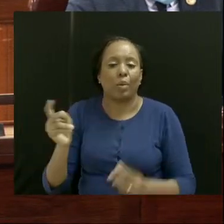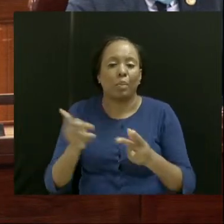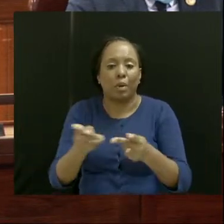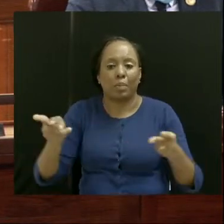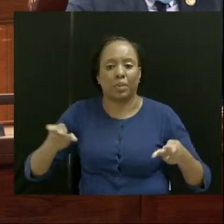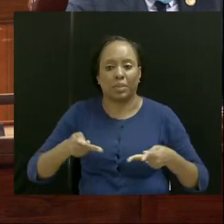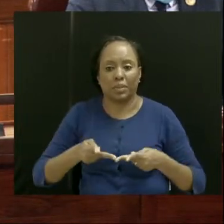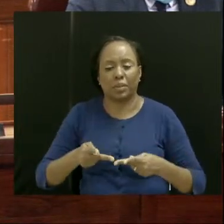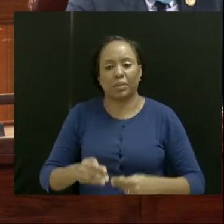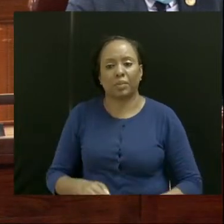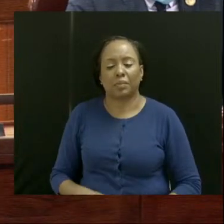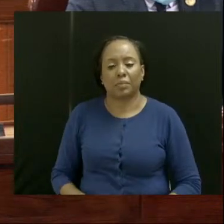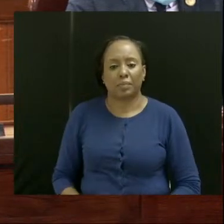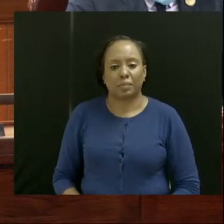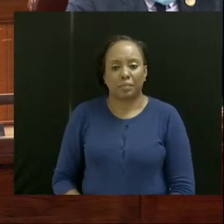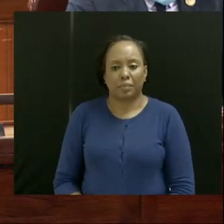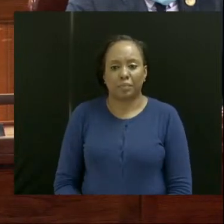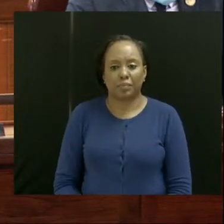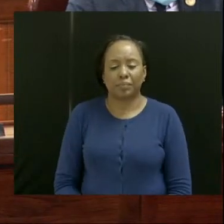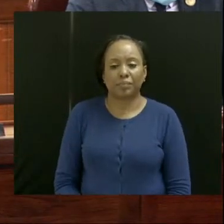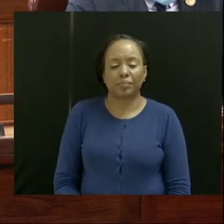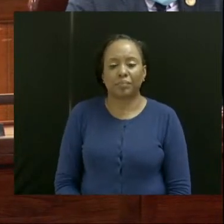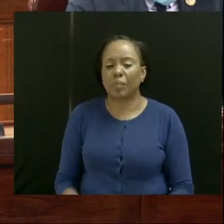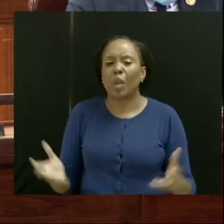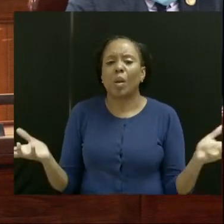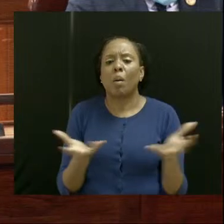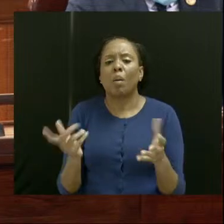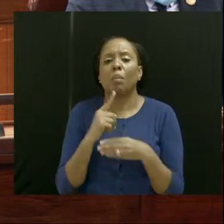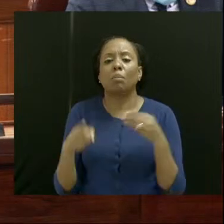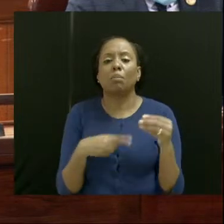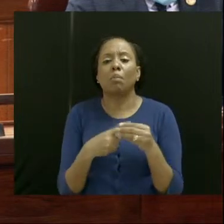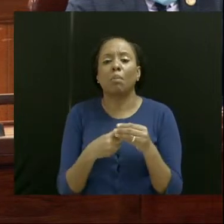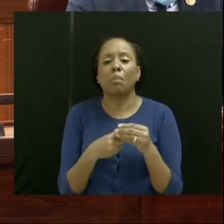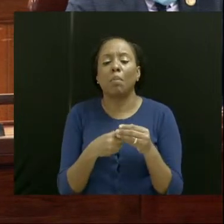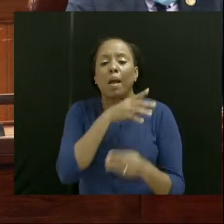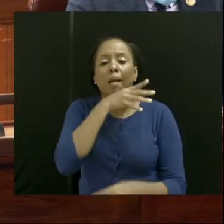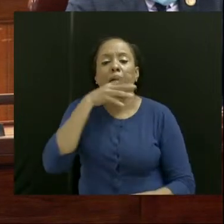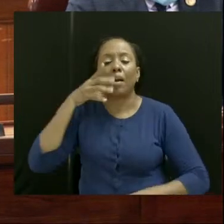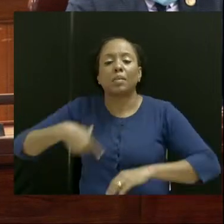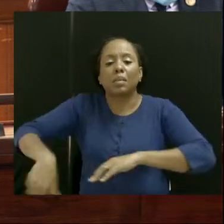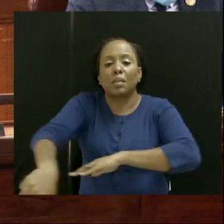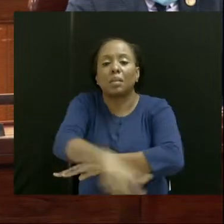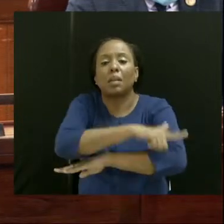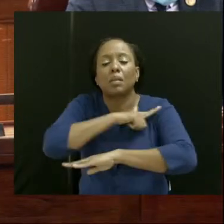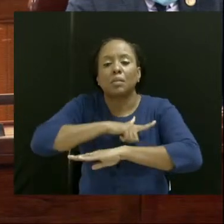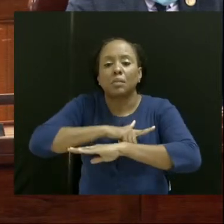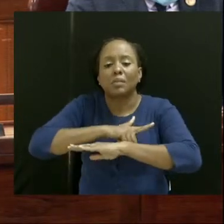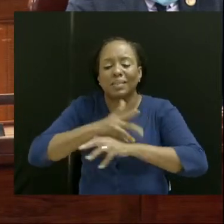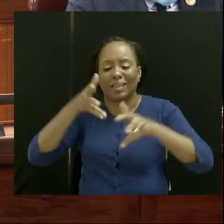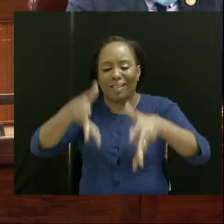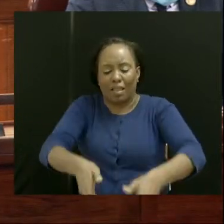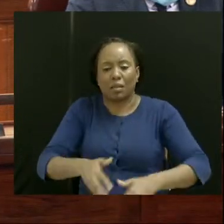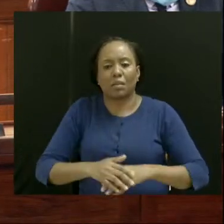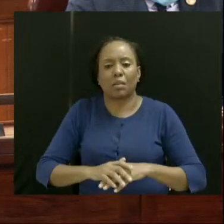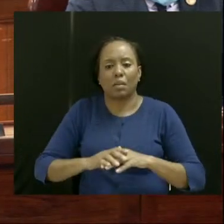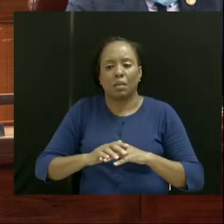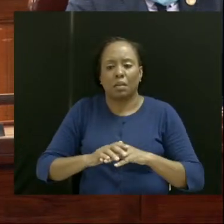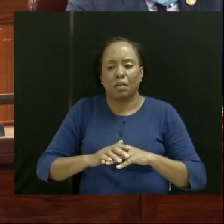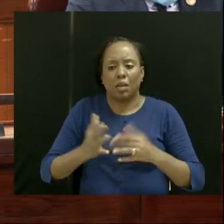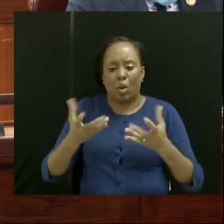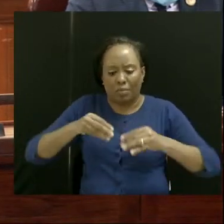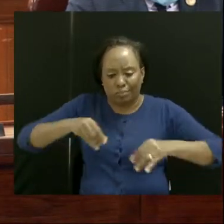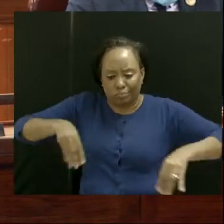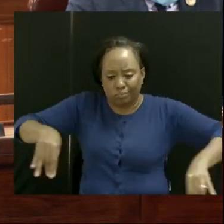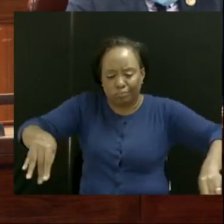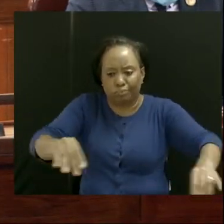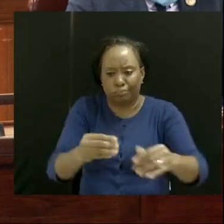How do we get idle agricultural lands back into food production? Barbados is